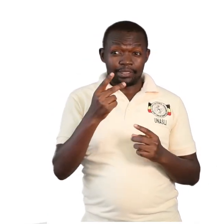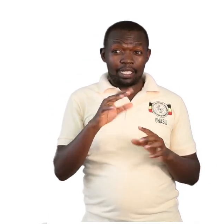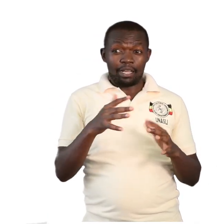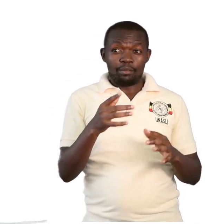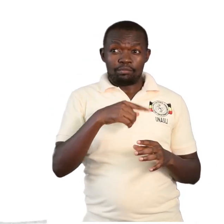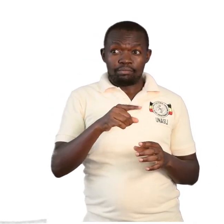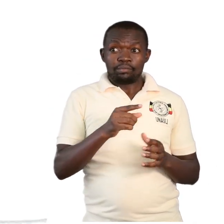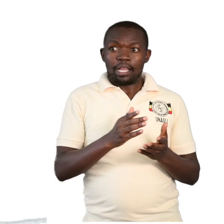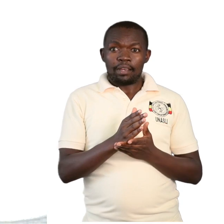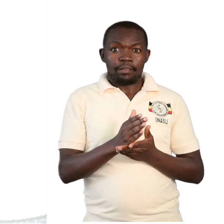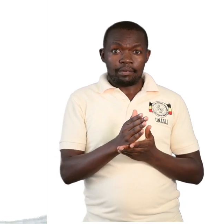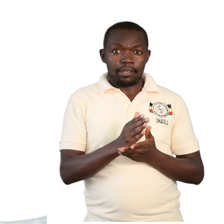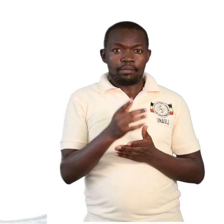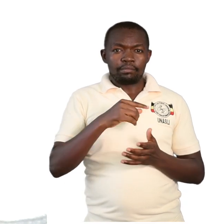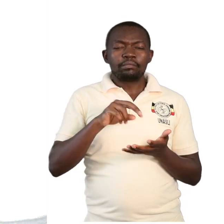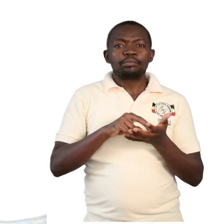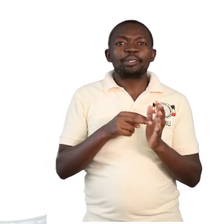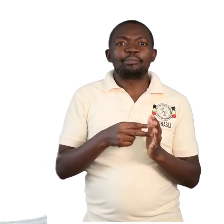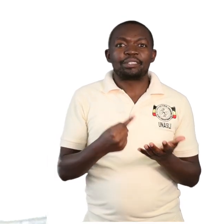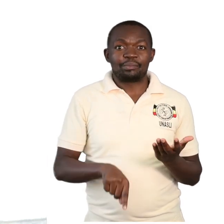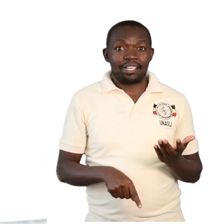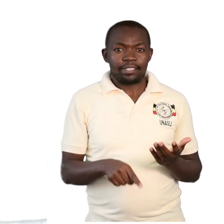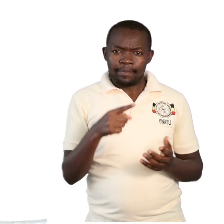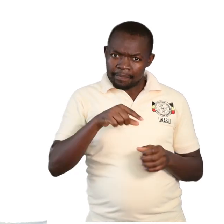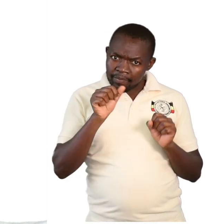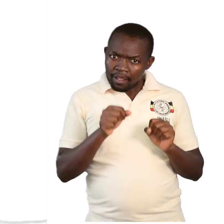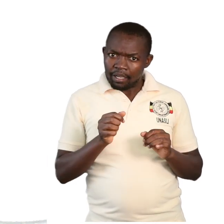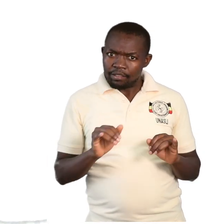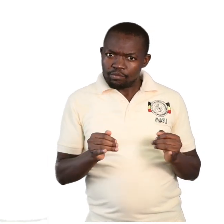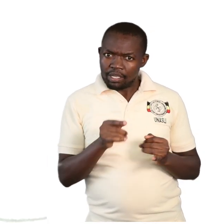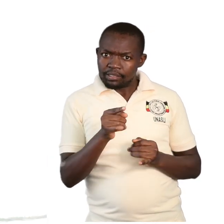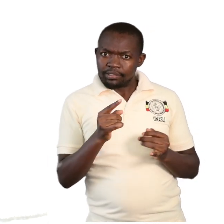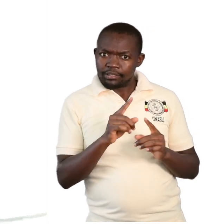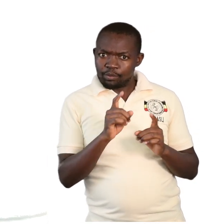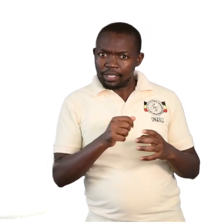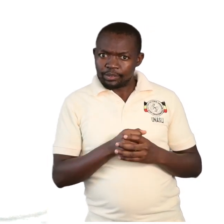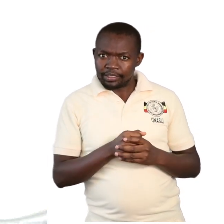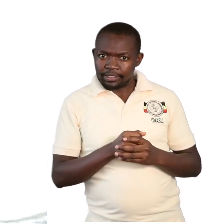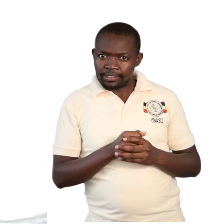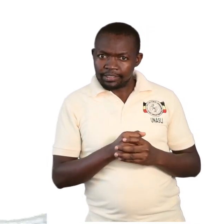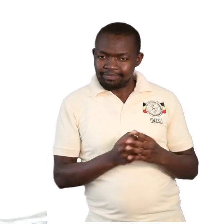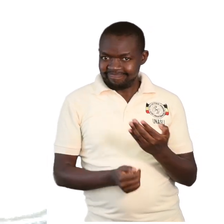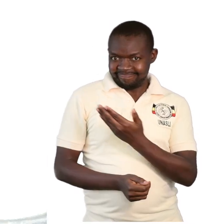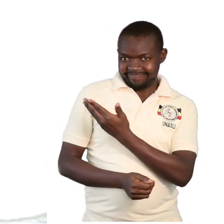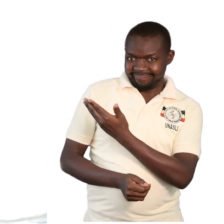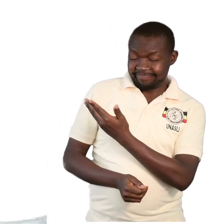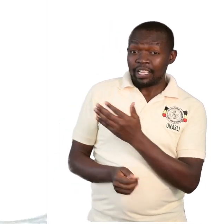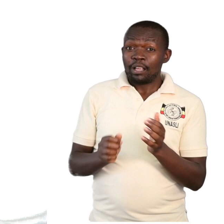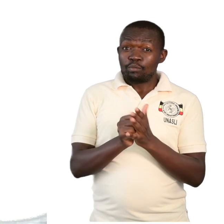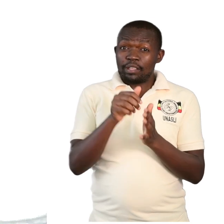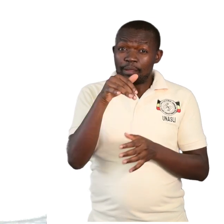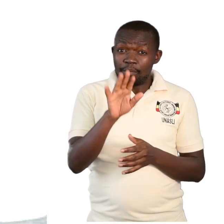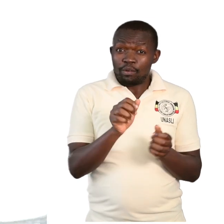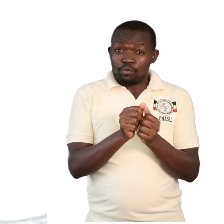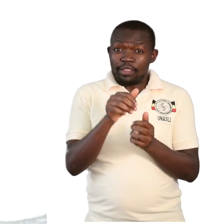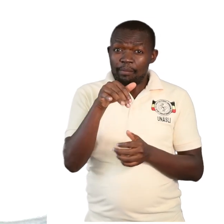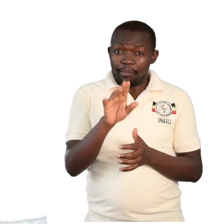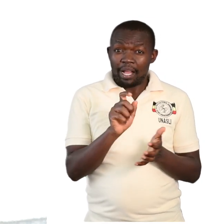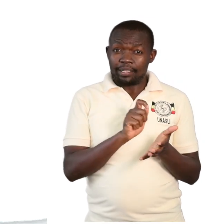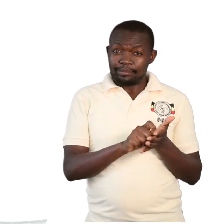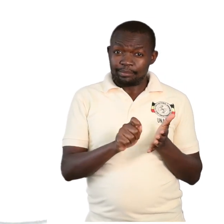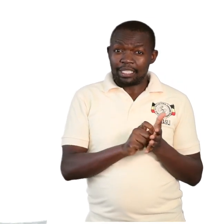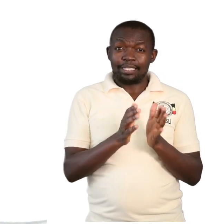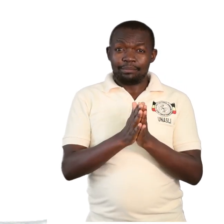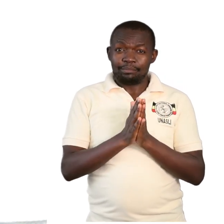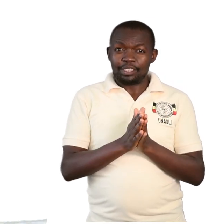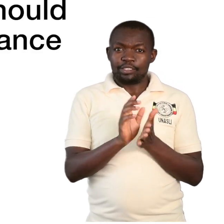really got what we mean. Can we try out this question? With your pen, please write down this